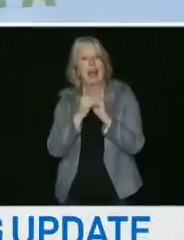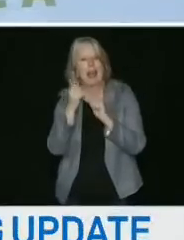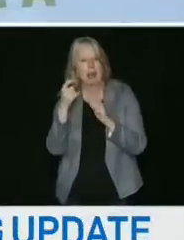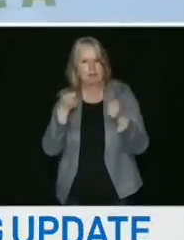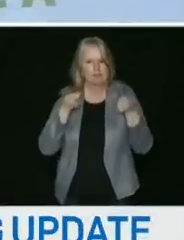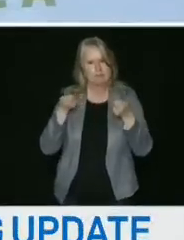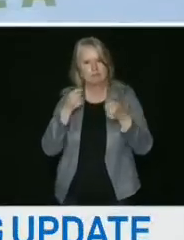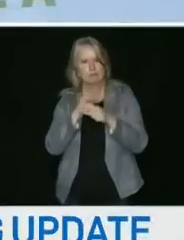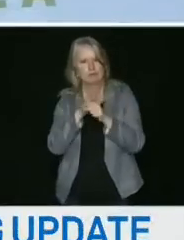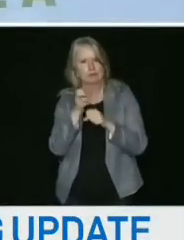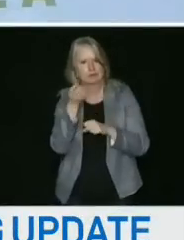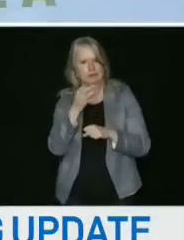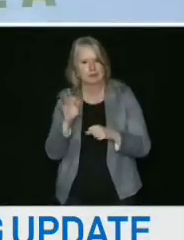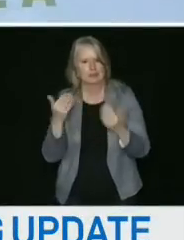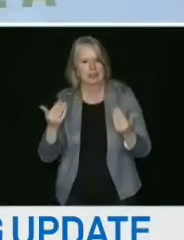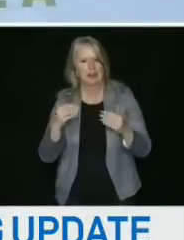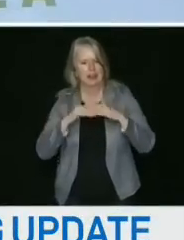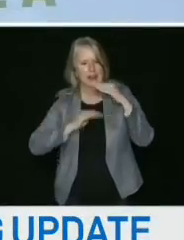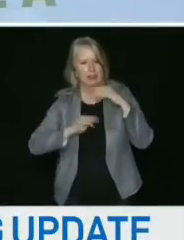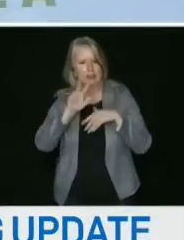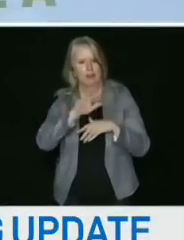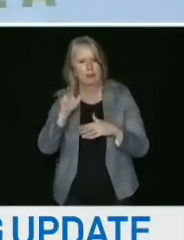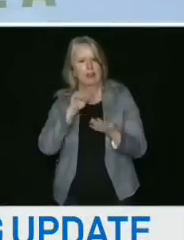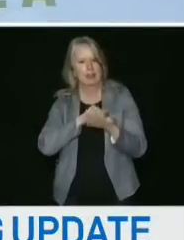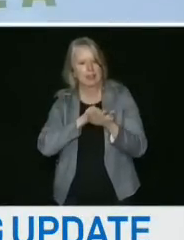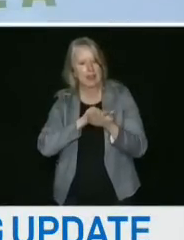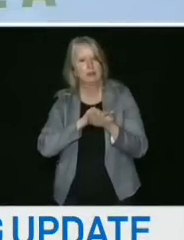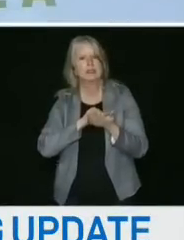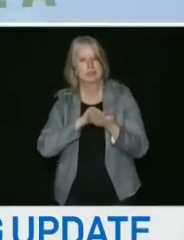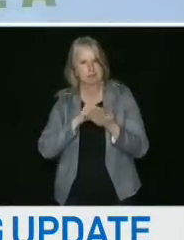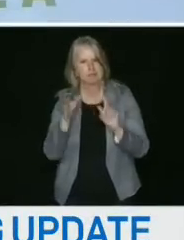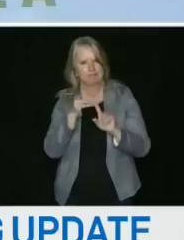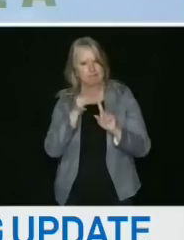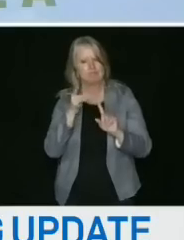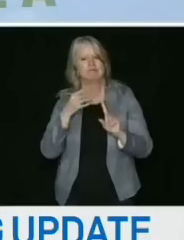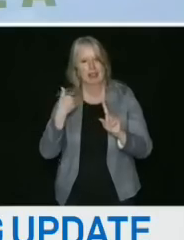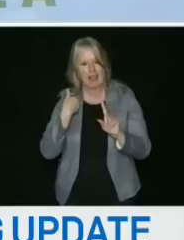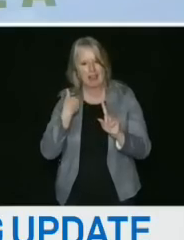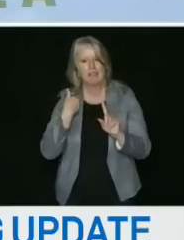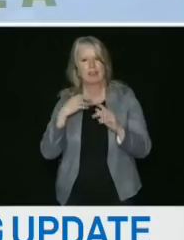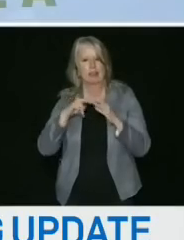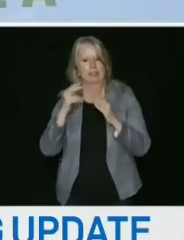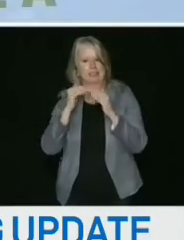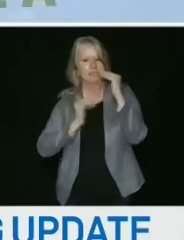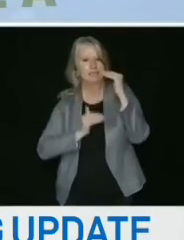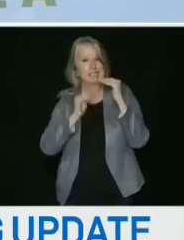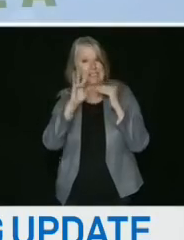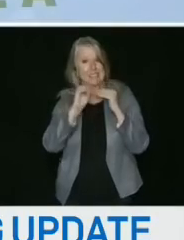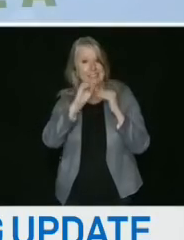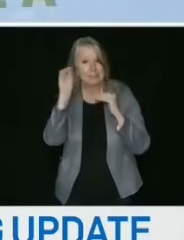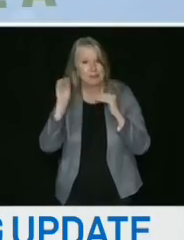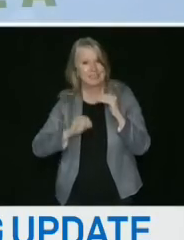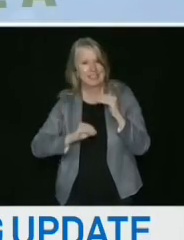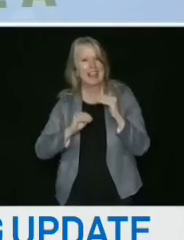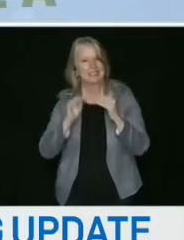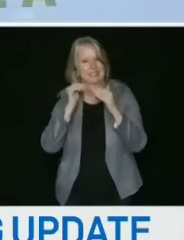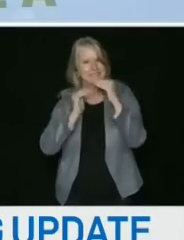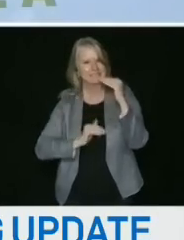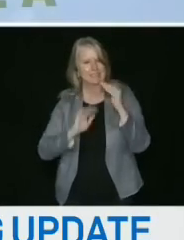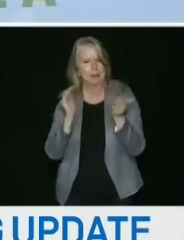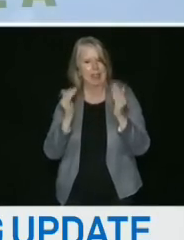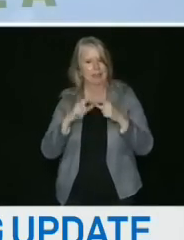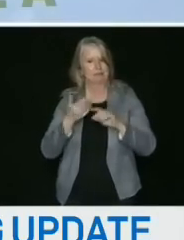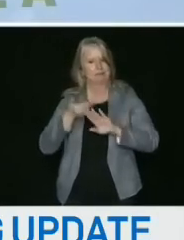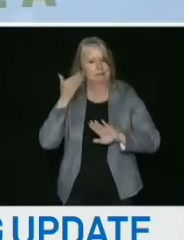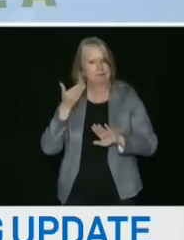Happening now in Ottawa, Government of Canada officials outlined the latest COVID-19 modeling projections. This marks the first government modeling